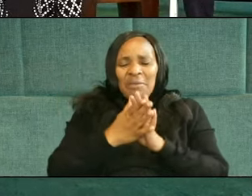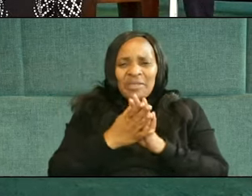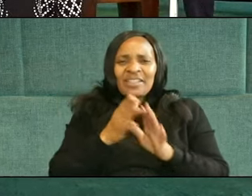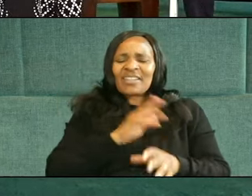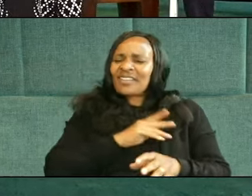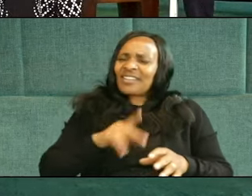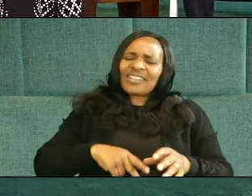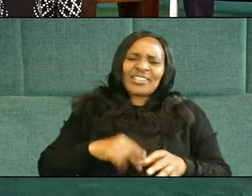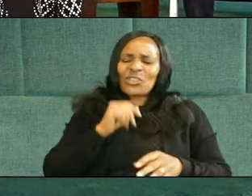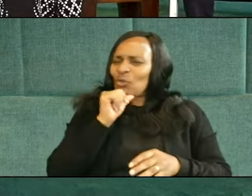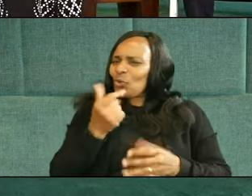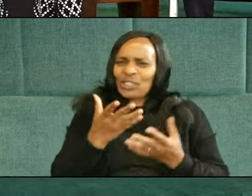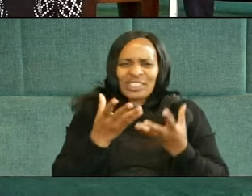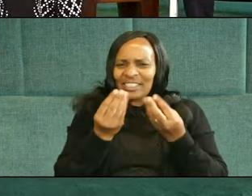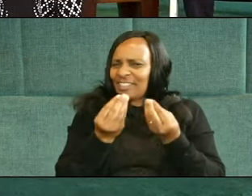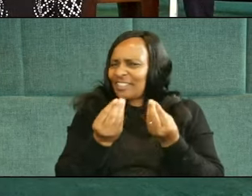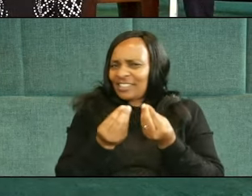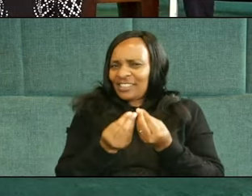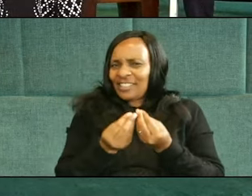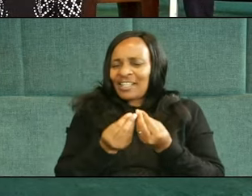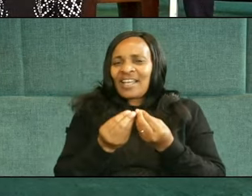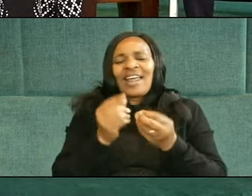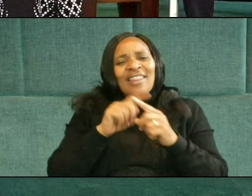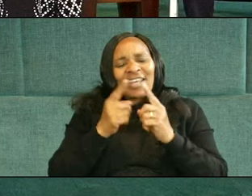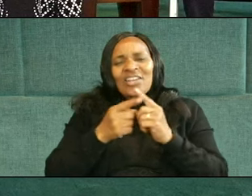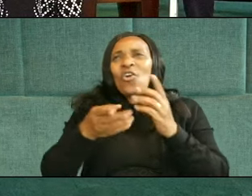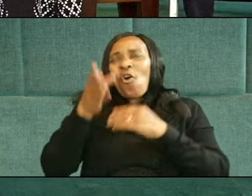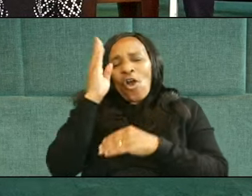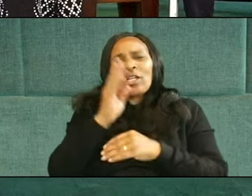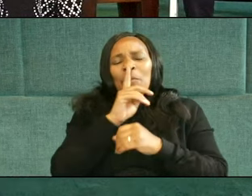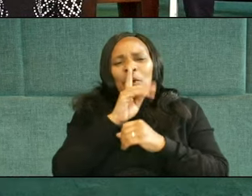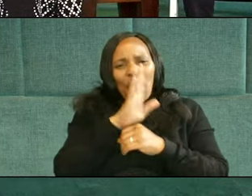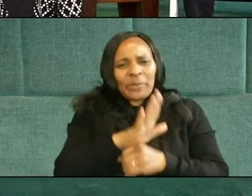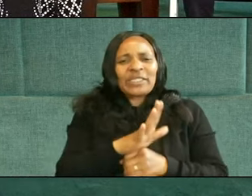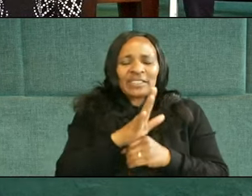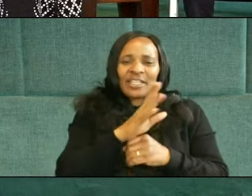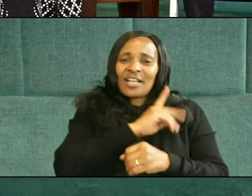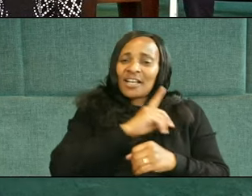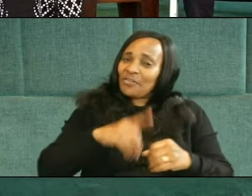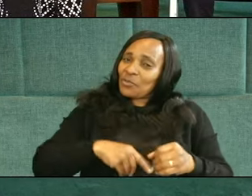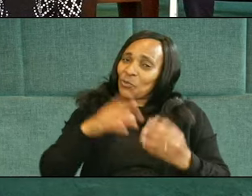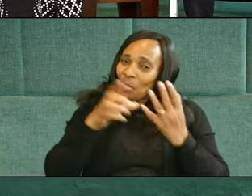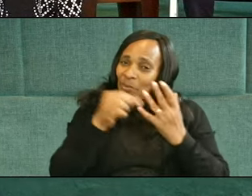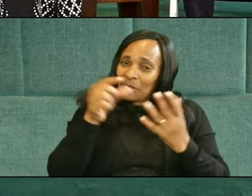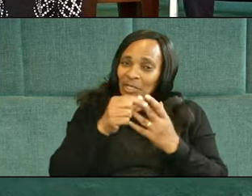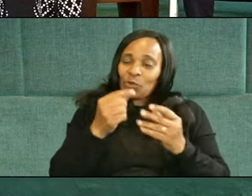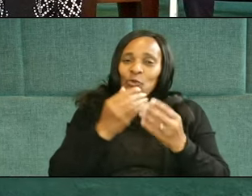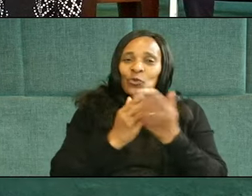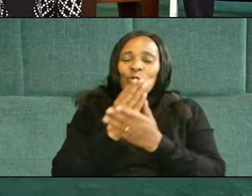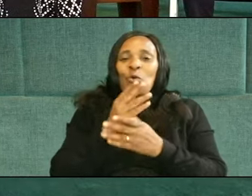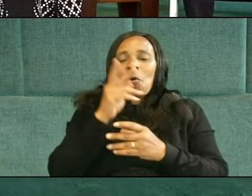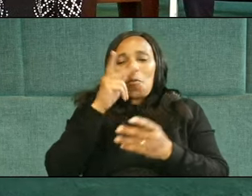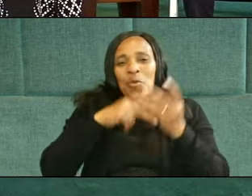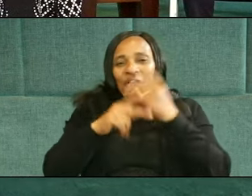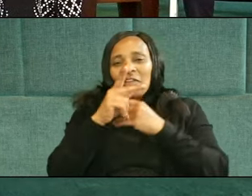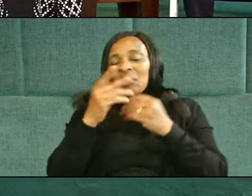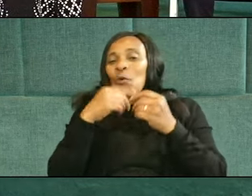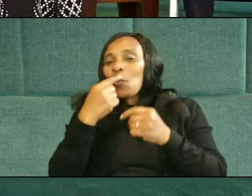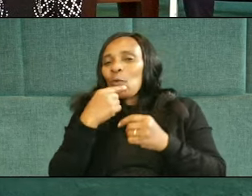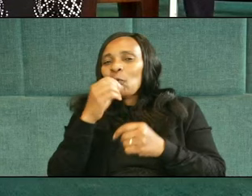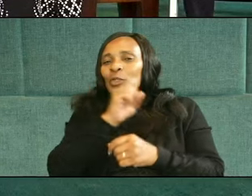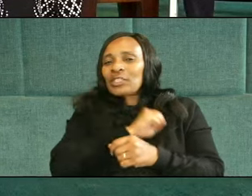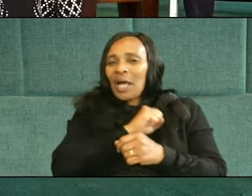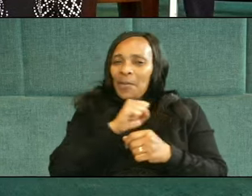very slim. And God had promised David you're going to become king because he'd already been anointed by Prophet Samuel. So David had all the